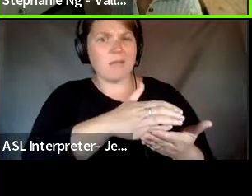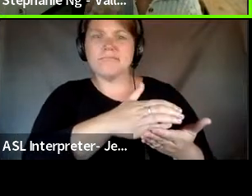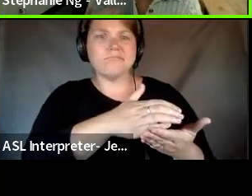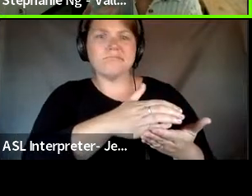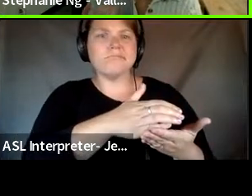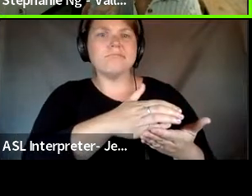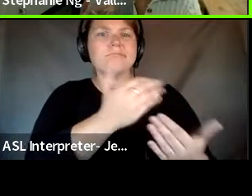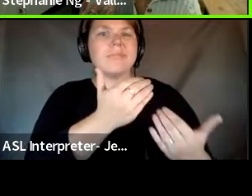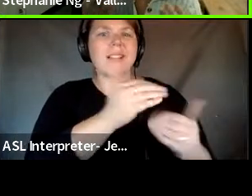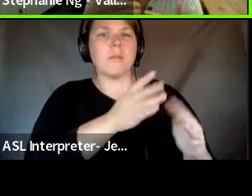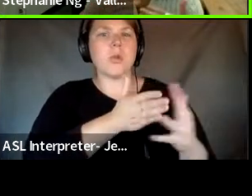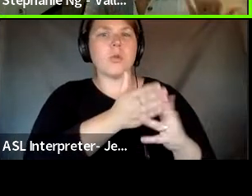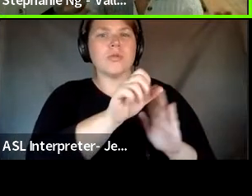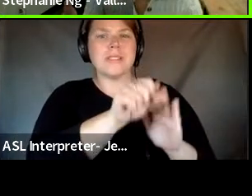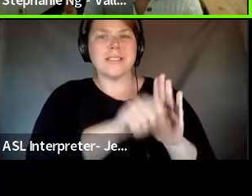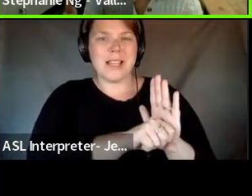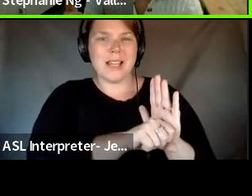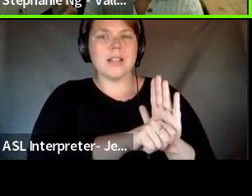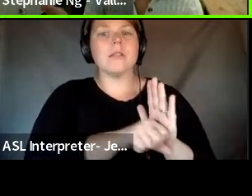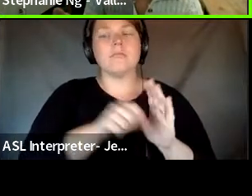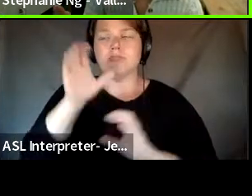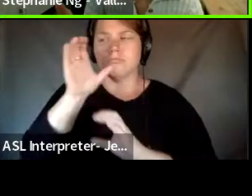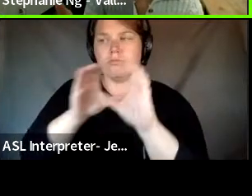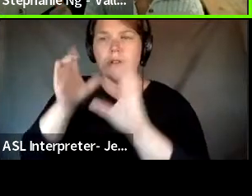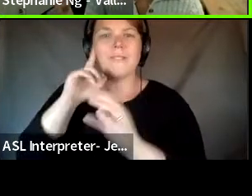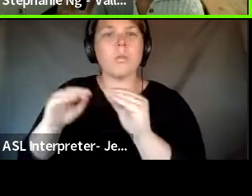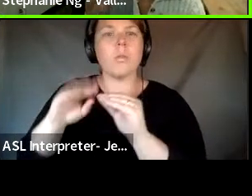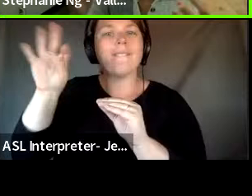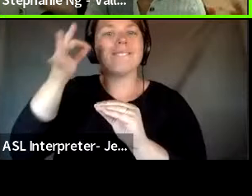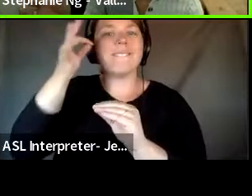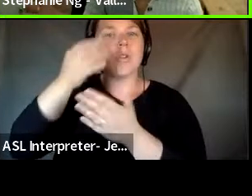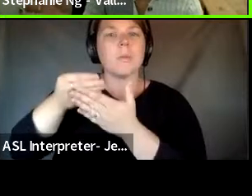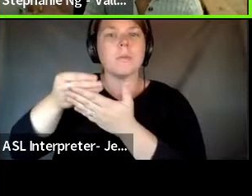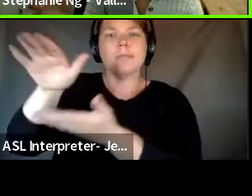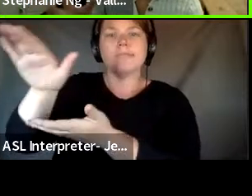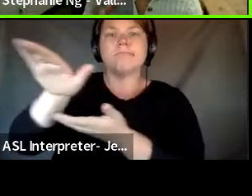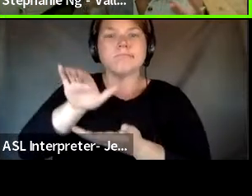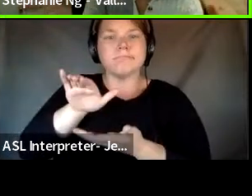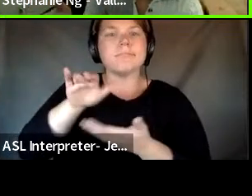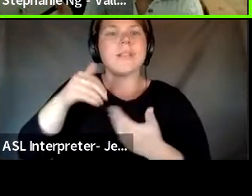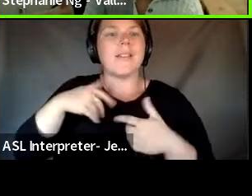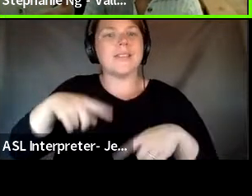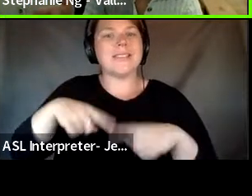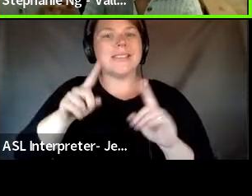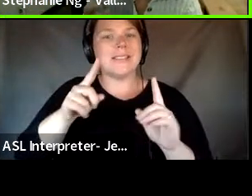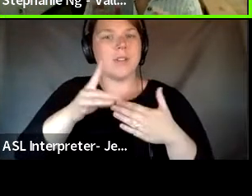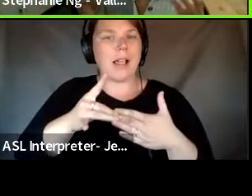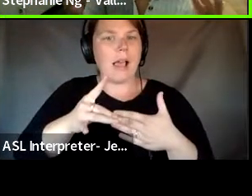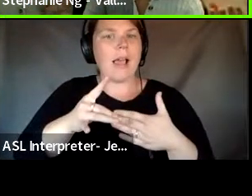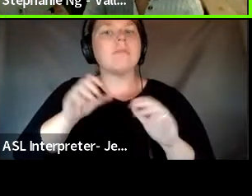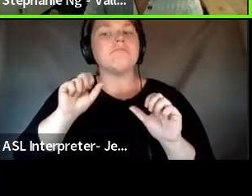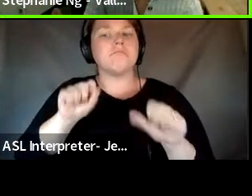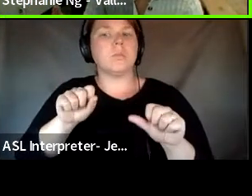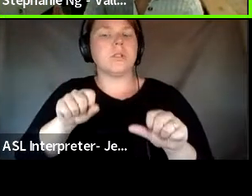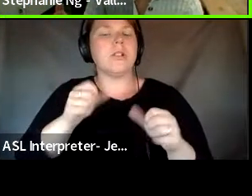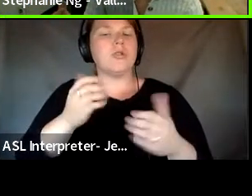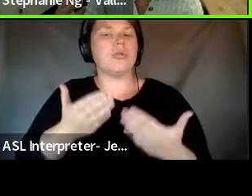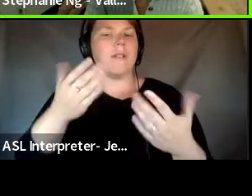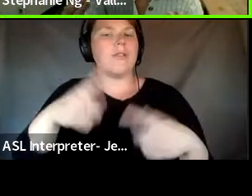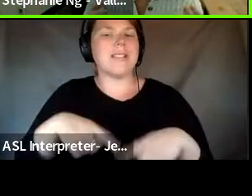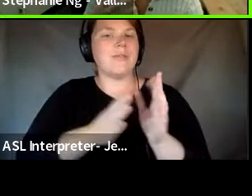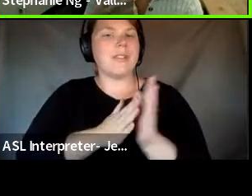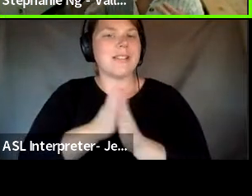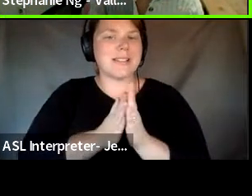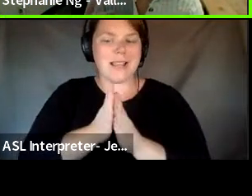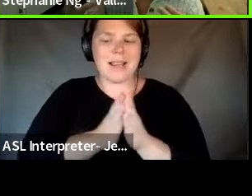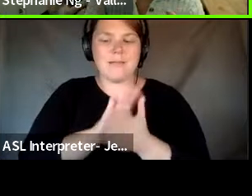kind of through the state guidelines, and seeking out now federal opportunities that have different guidelines and can potentially offer different incentive amounts